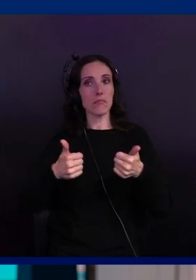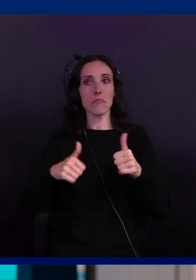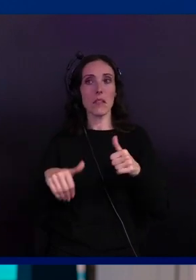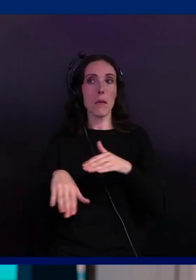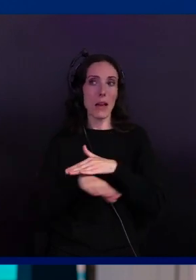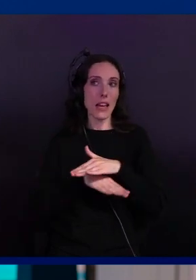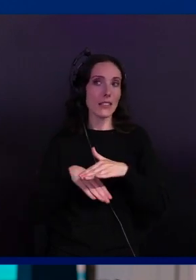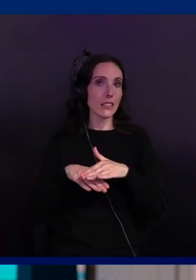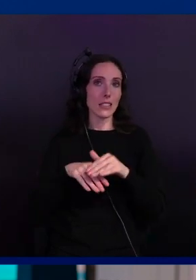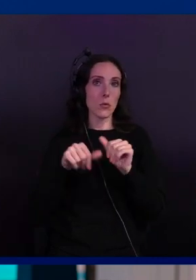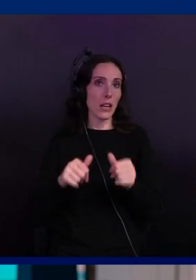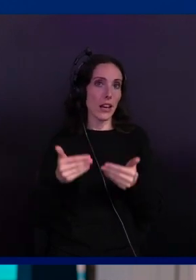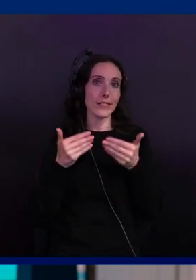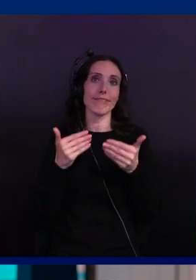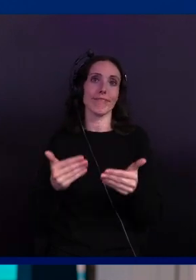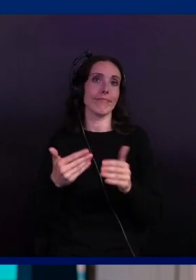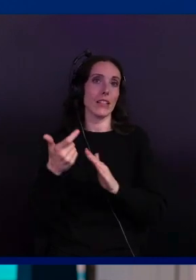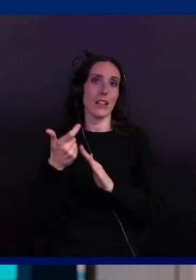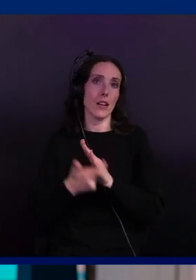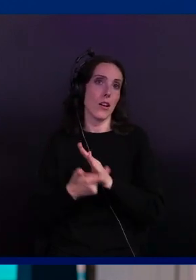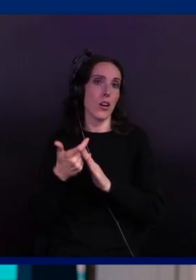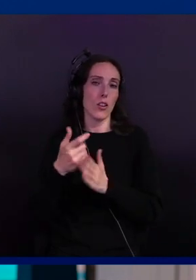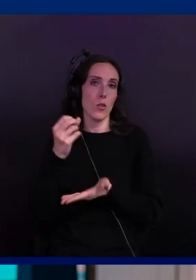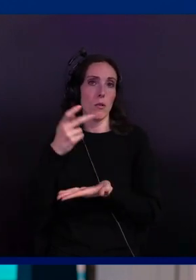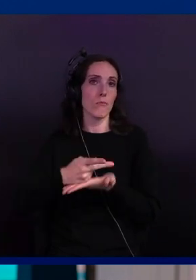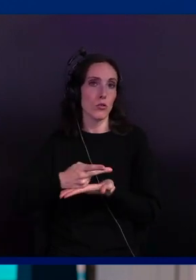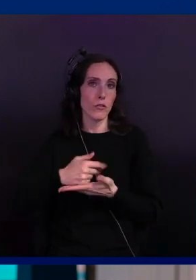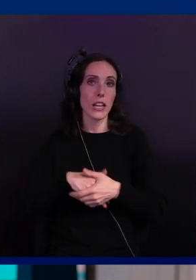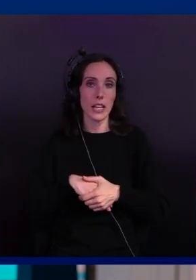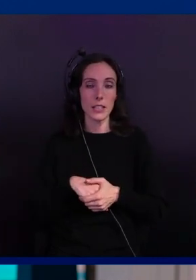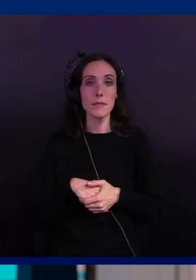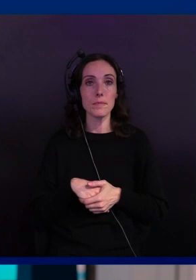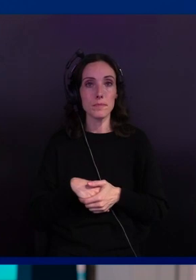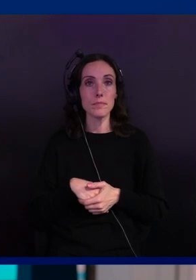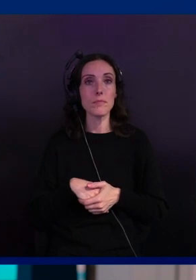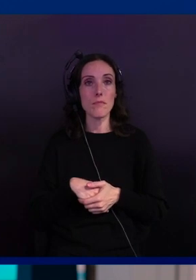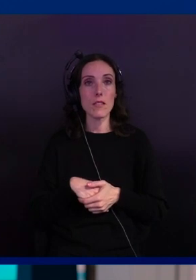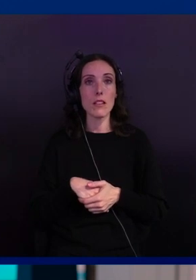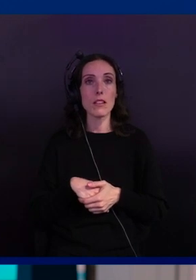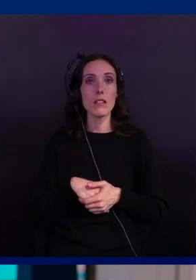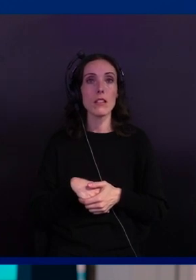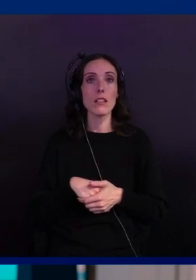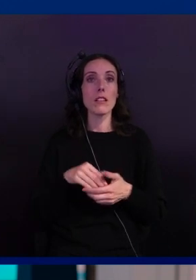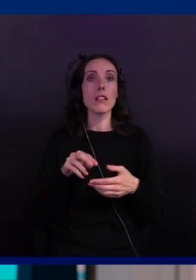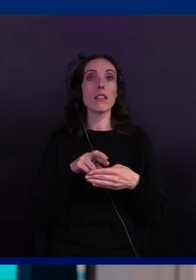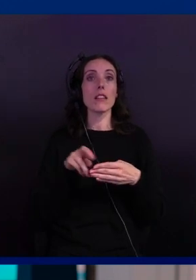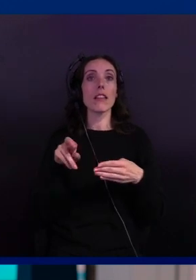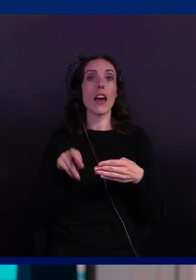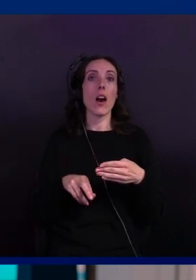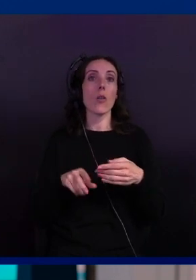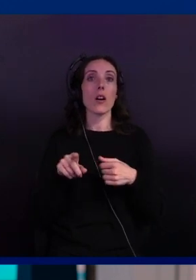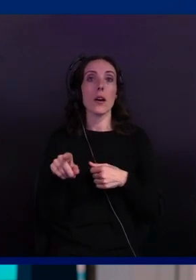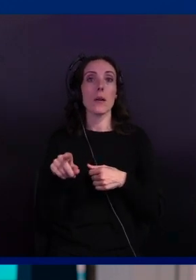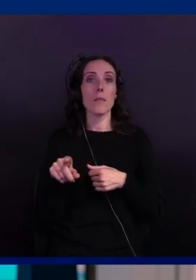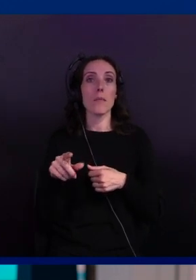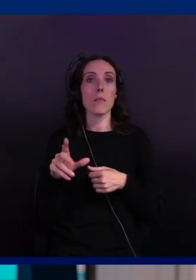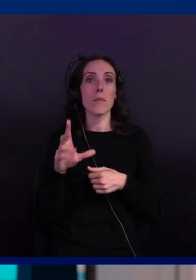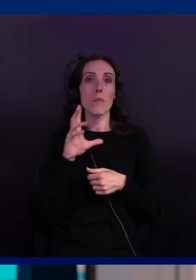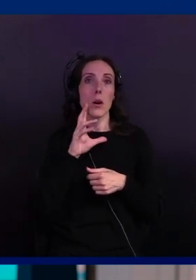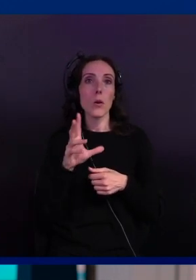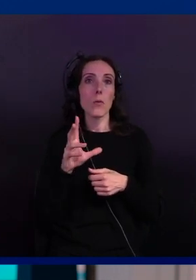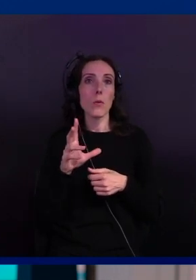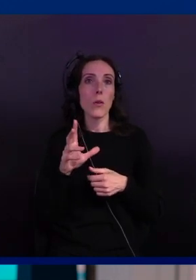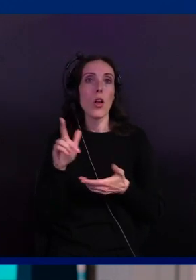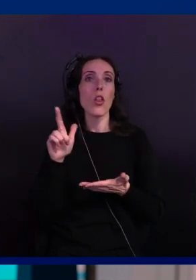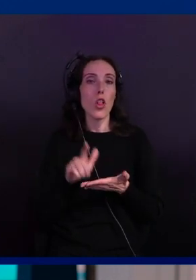just auto approve it. And then the outcome here we are taking to the low risk.